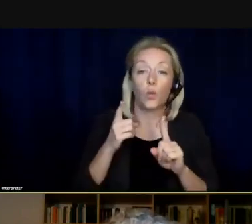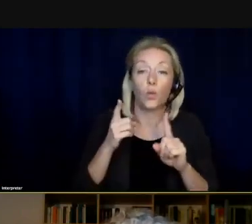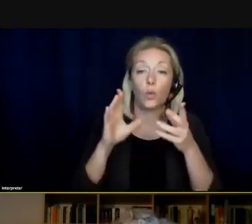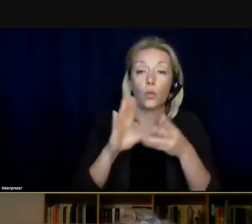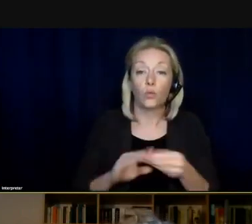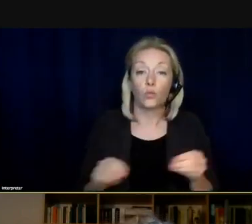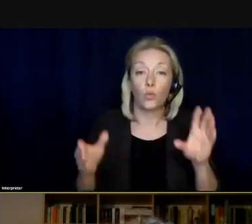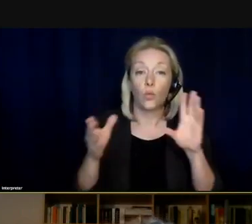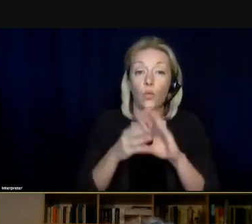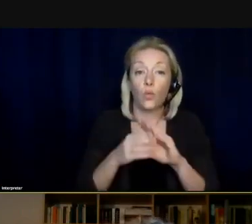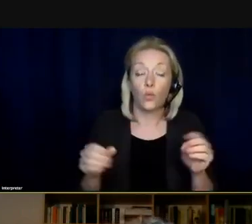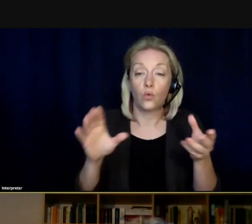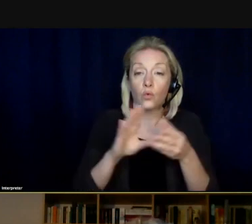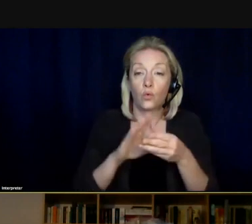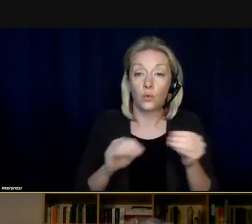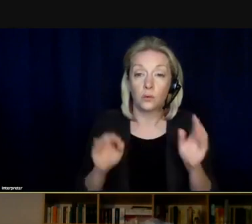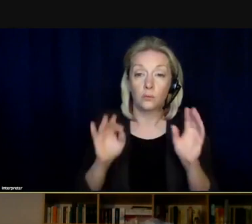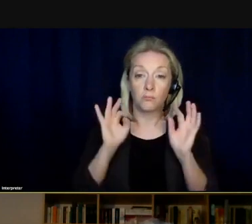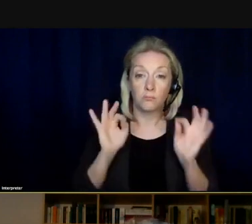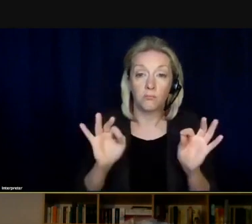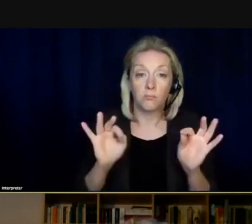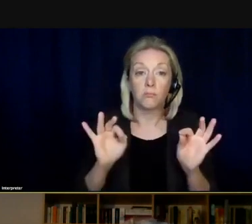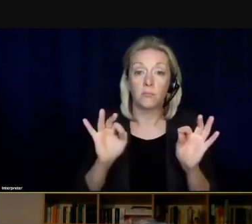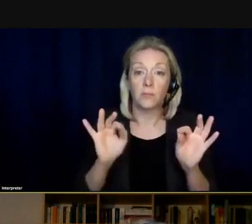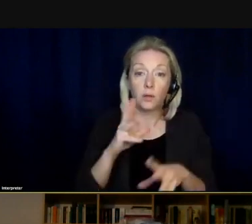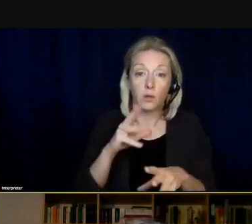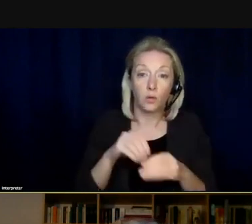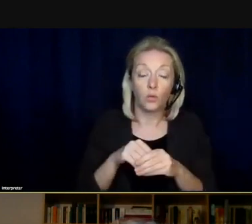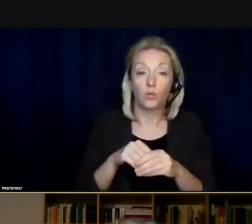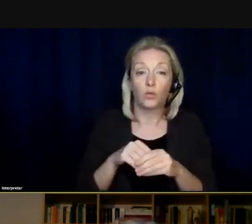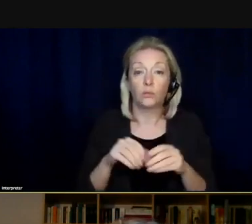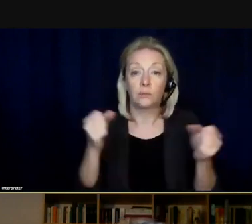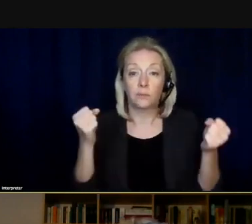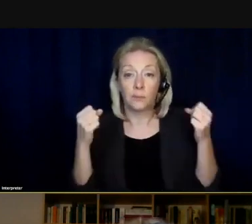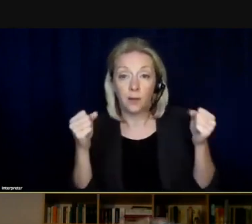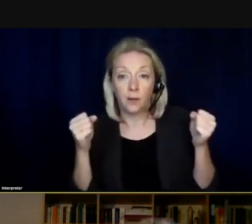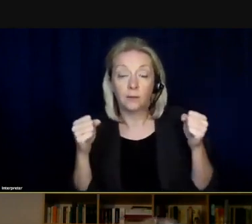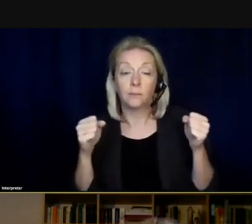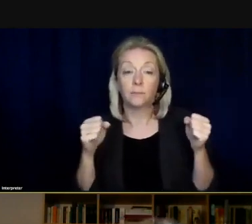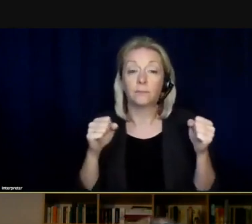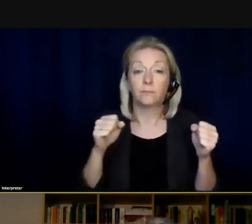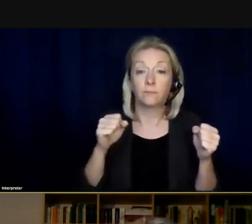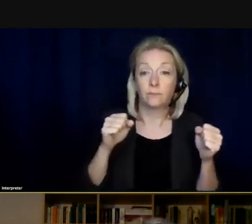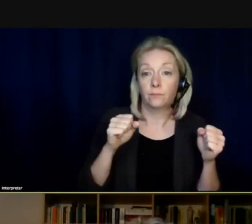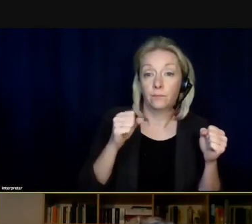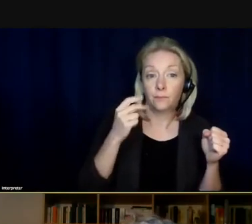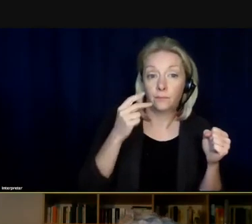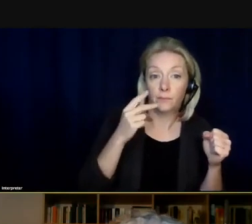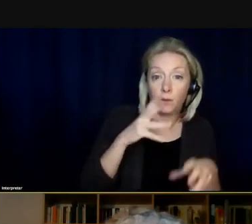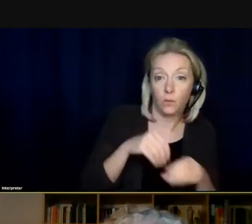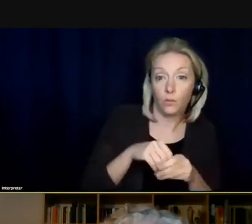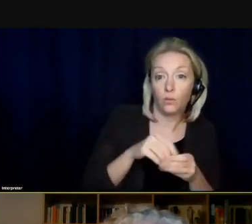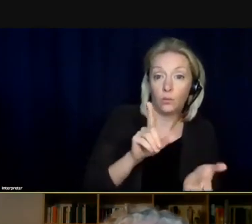So the children have an opportunity to look at the screen, look at the English, and see the signs whenever they